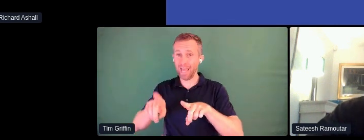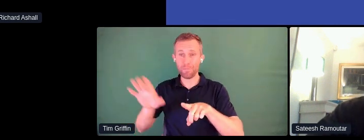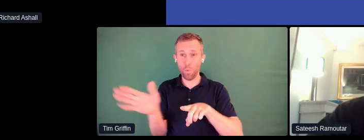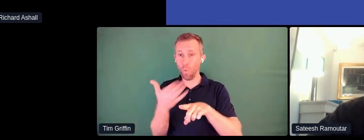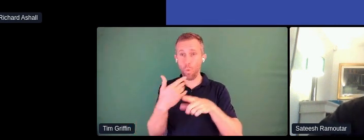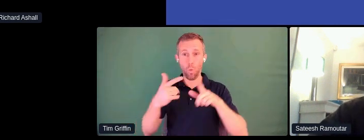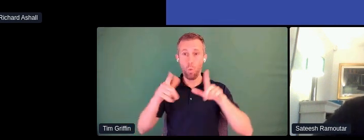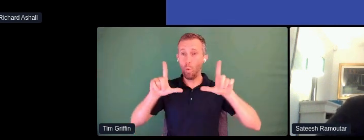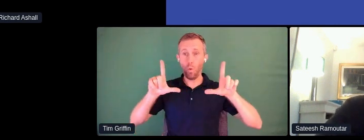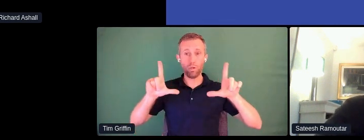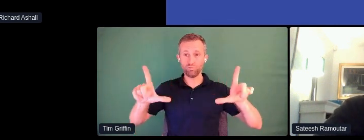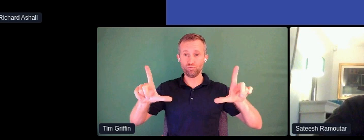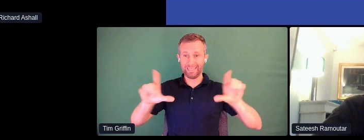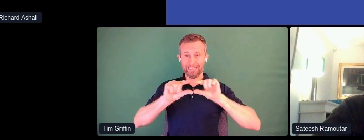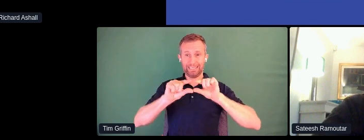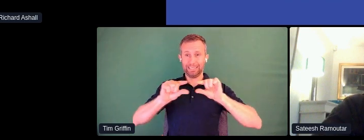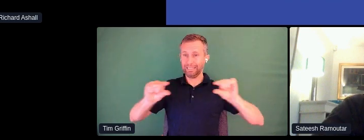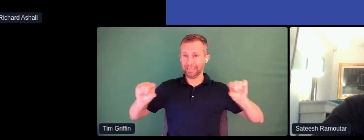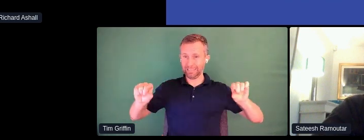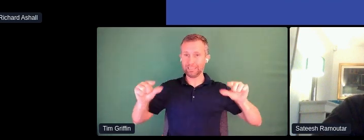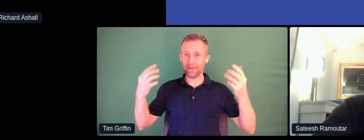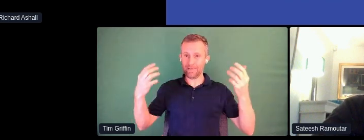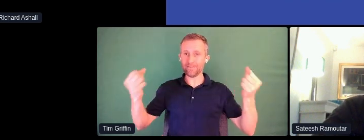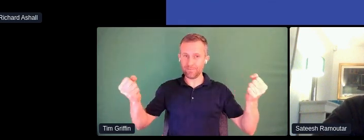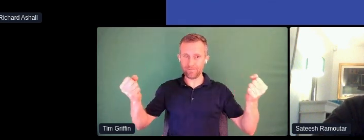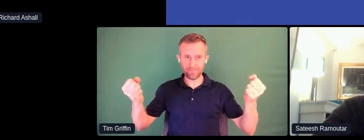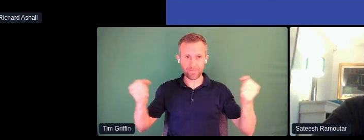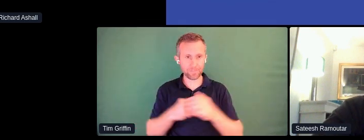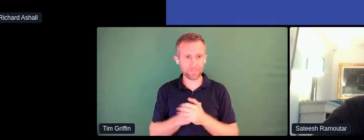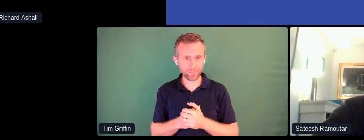and apps like calendar.